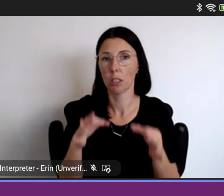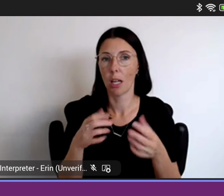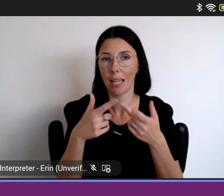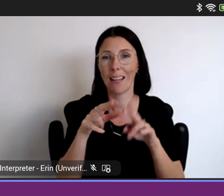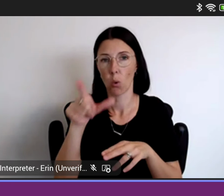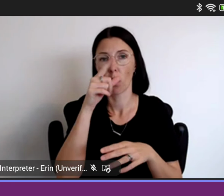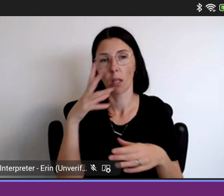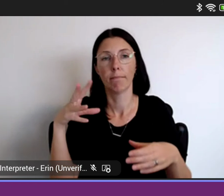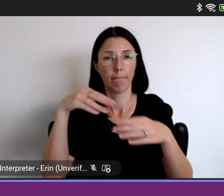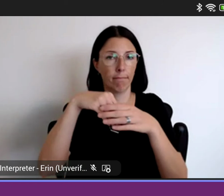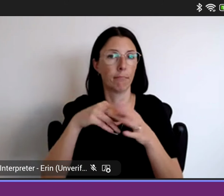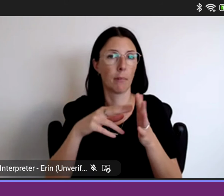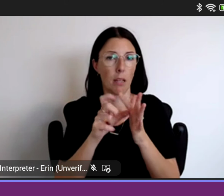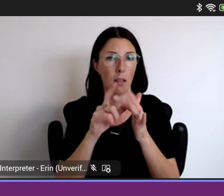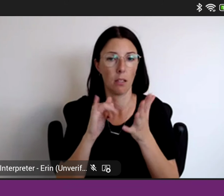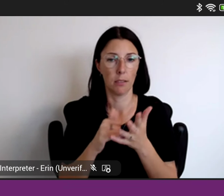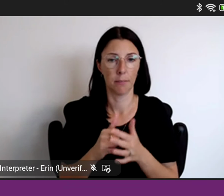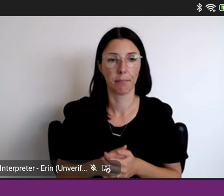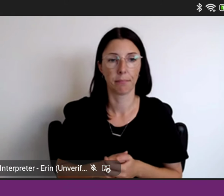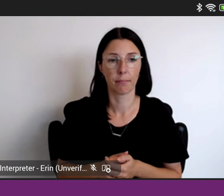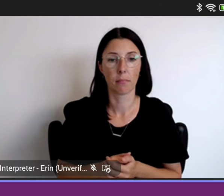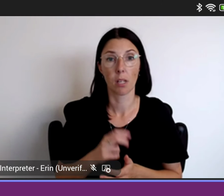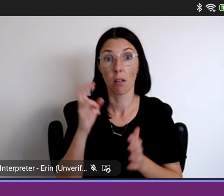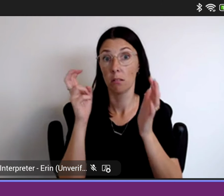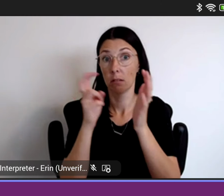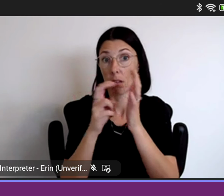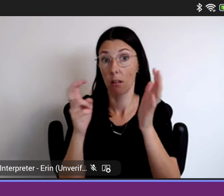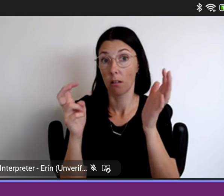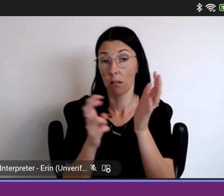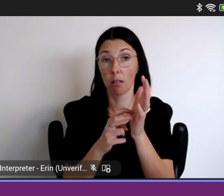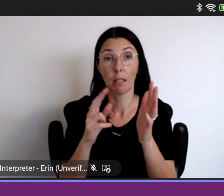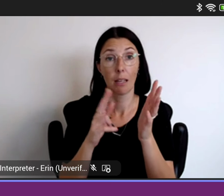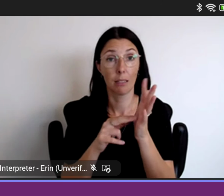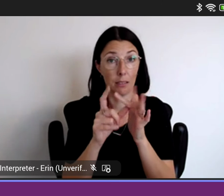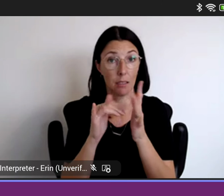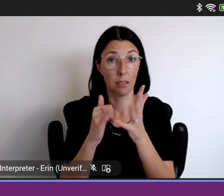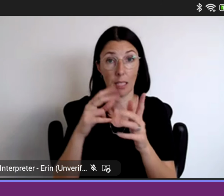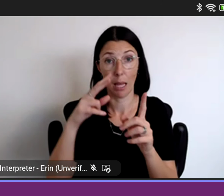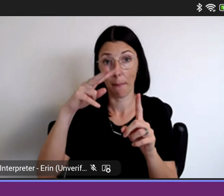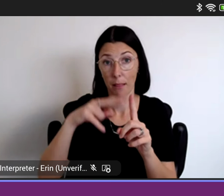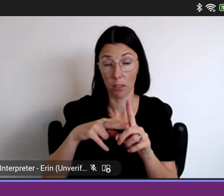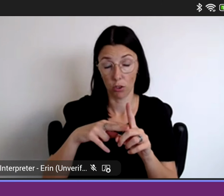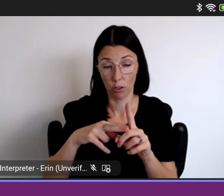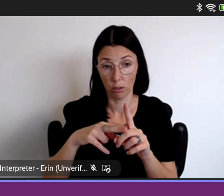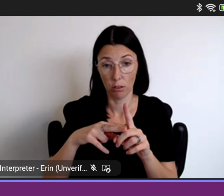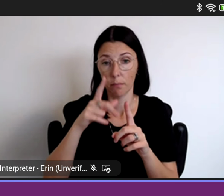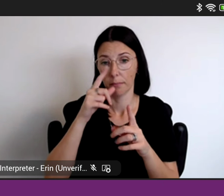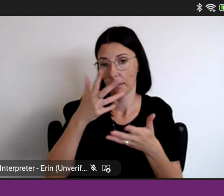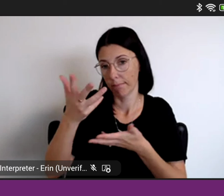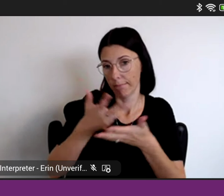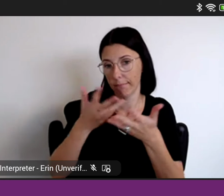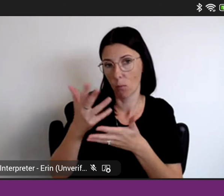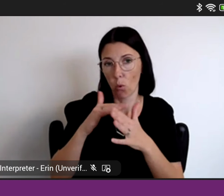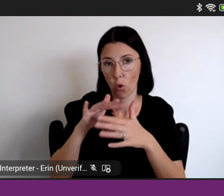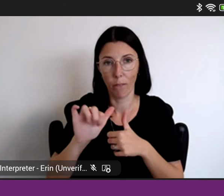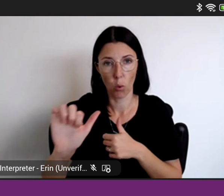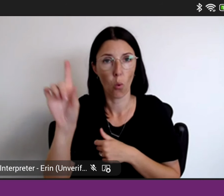Sign or certify the NDIS application. Talk to you about your current needs and current